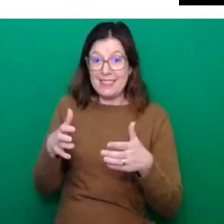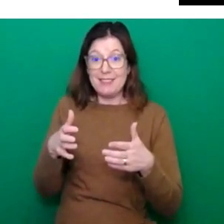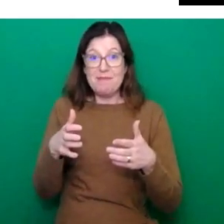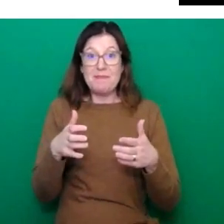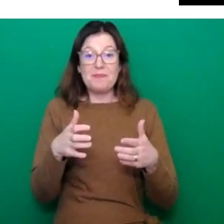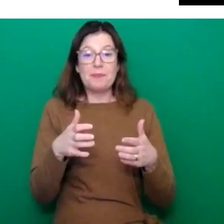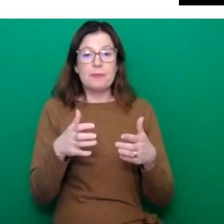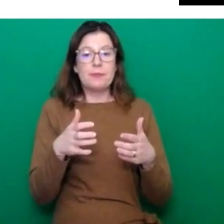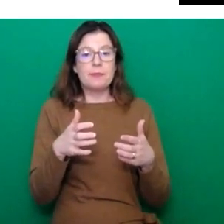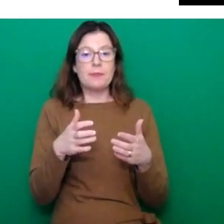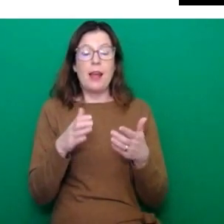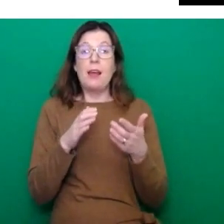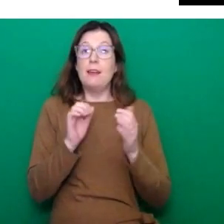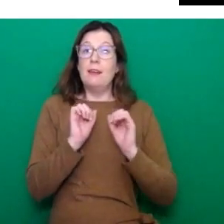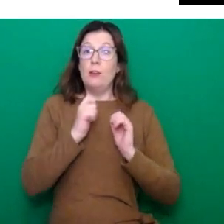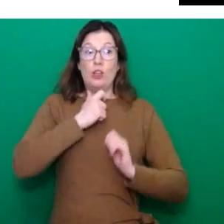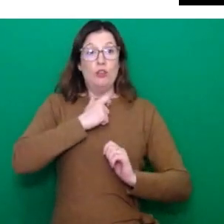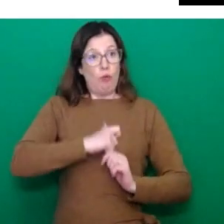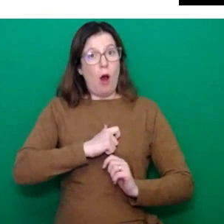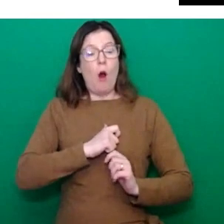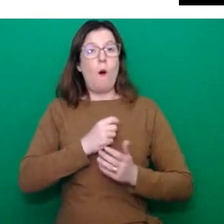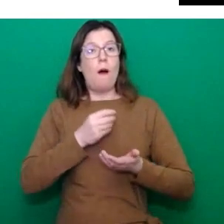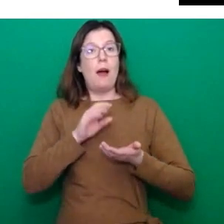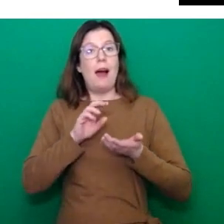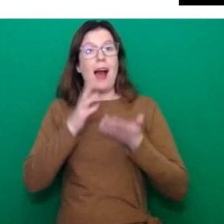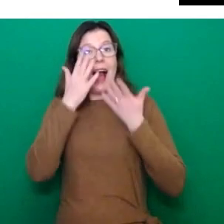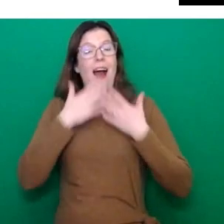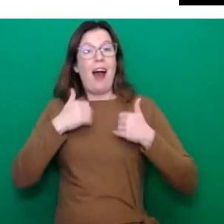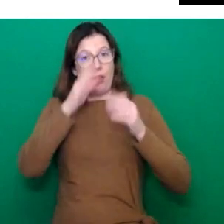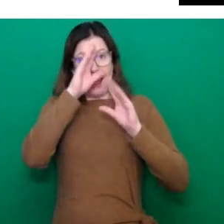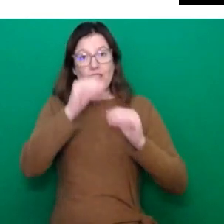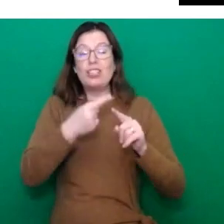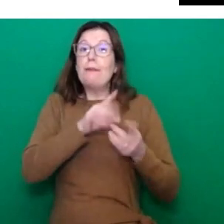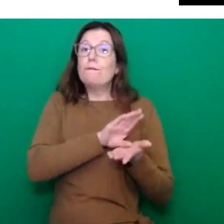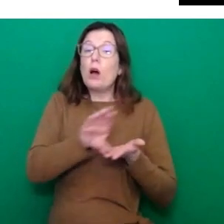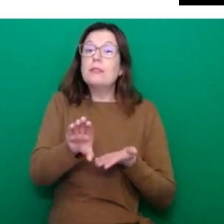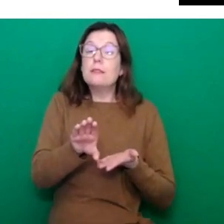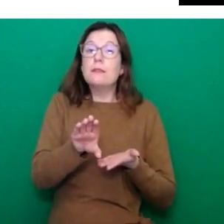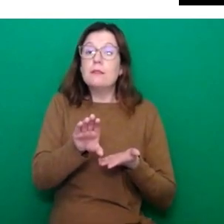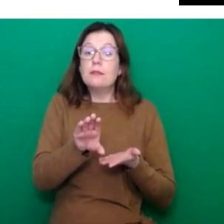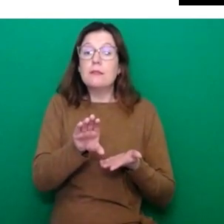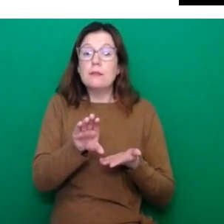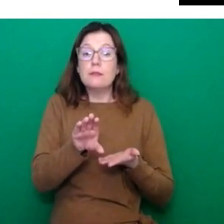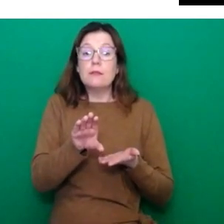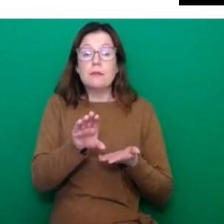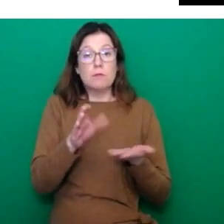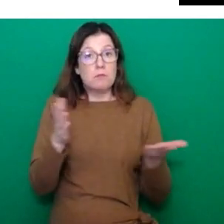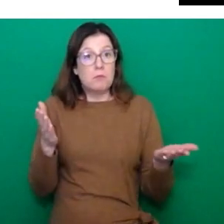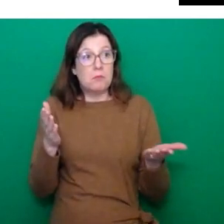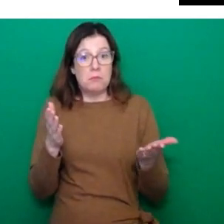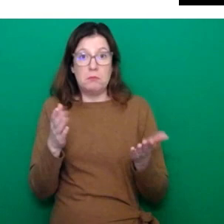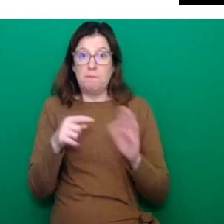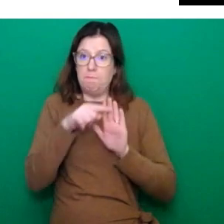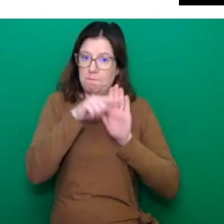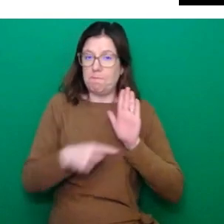And with the MHWP role, it is funded by Health Education England. So there is the stipulation